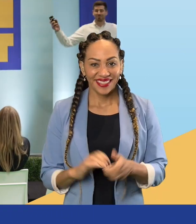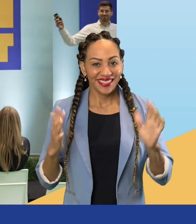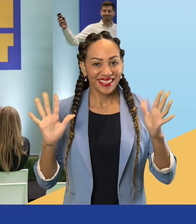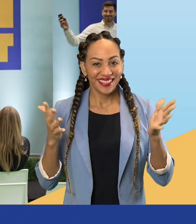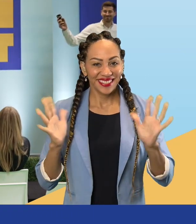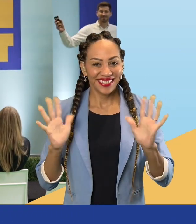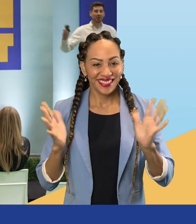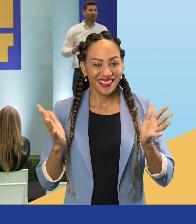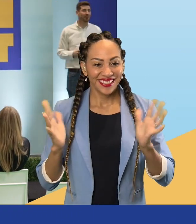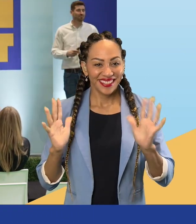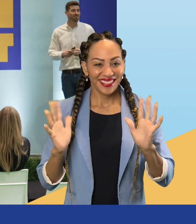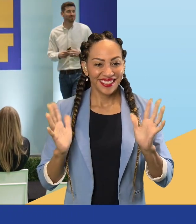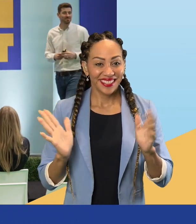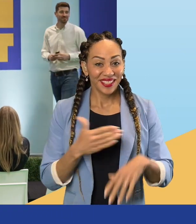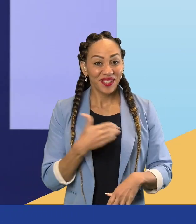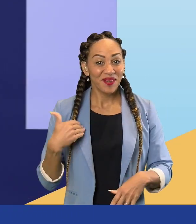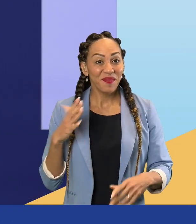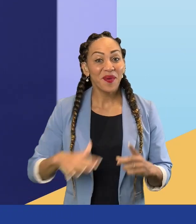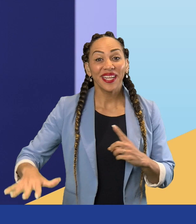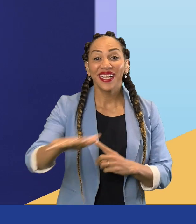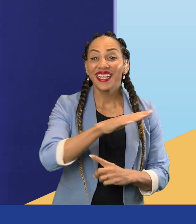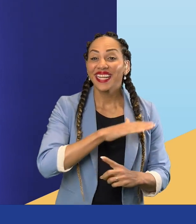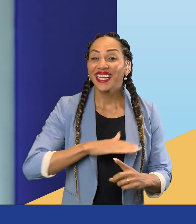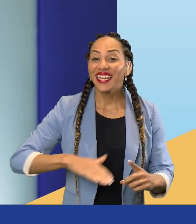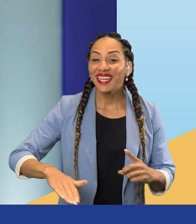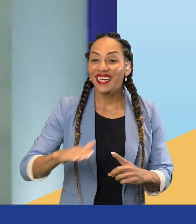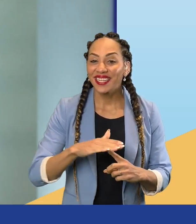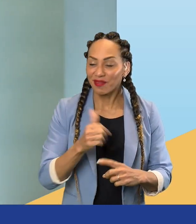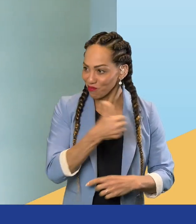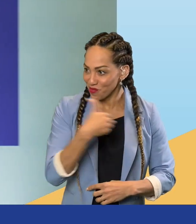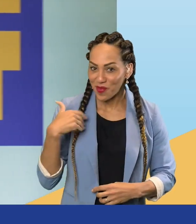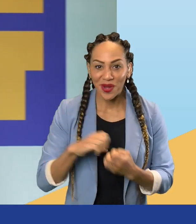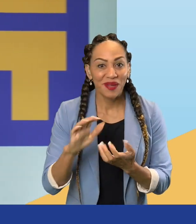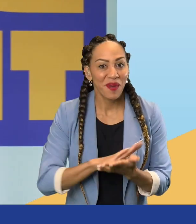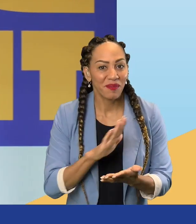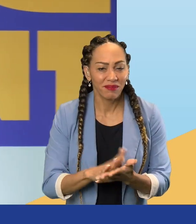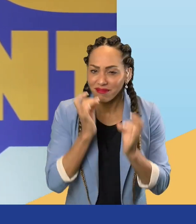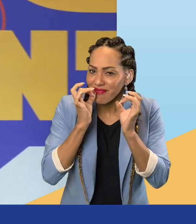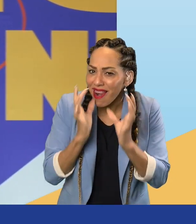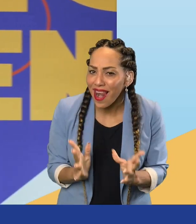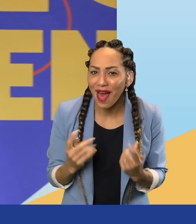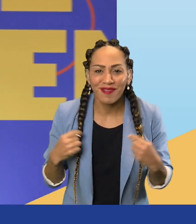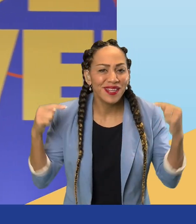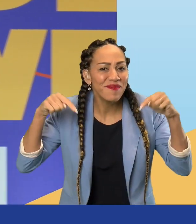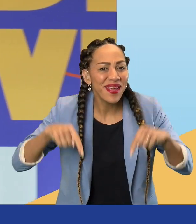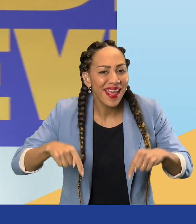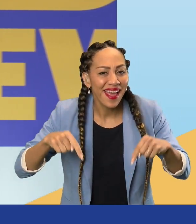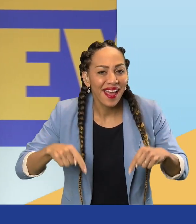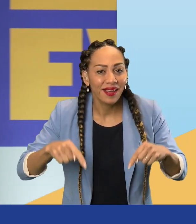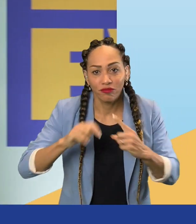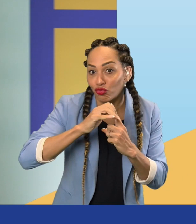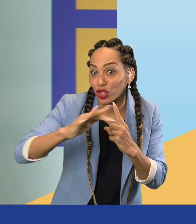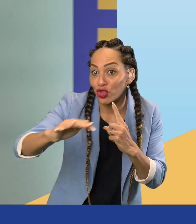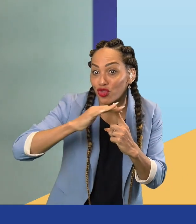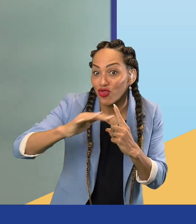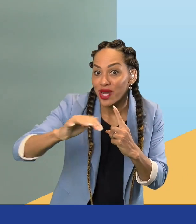Woo! Morning, everyone. Good morning, Birmingham. It is lovely to be here. We're streaming at home. We've